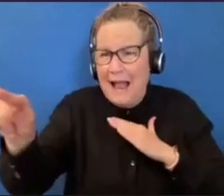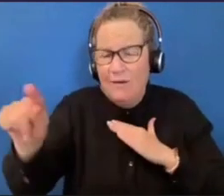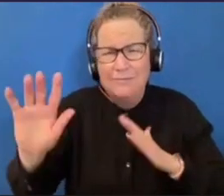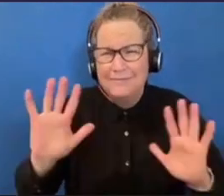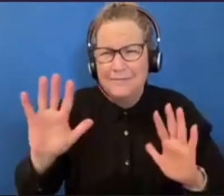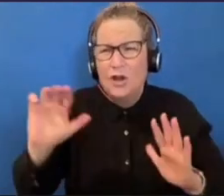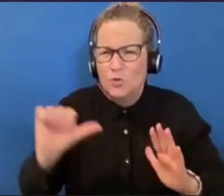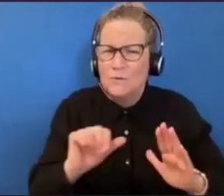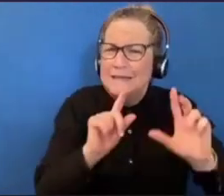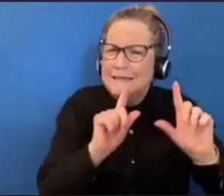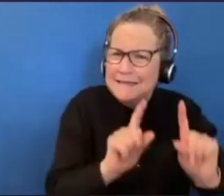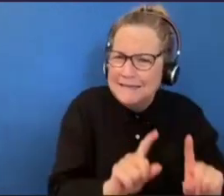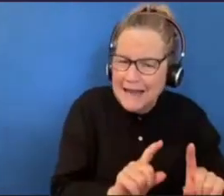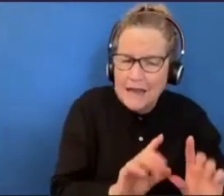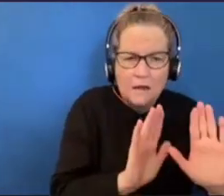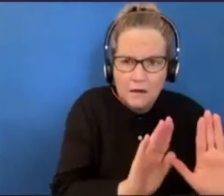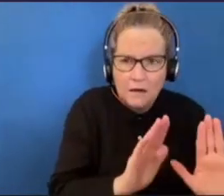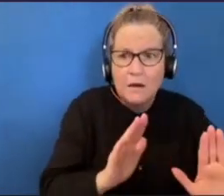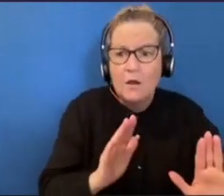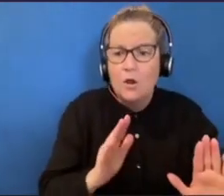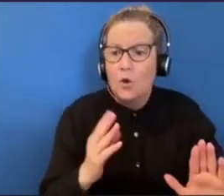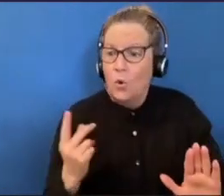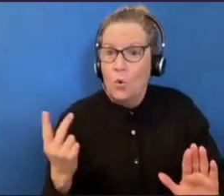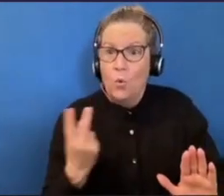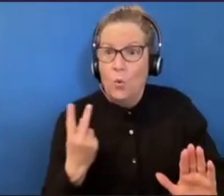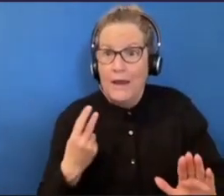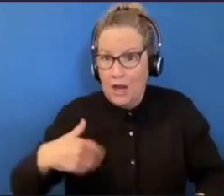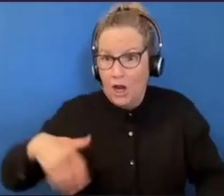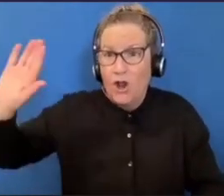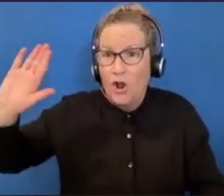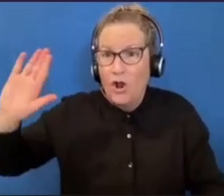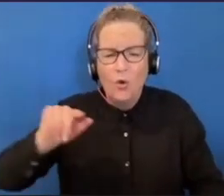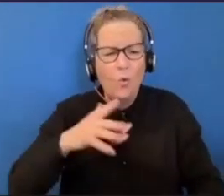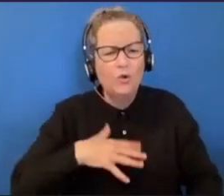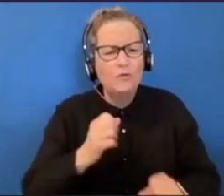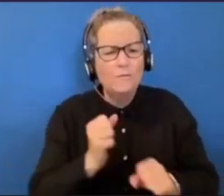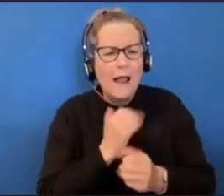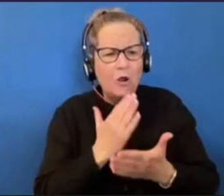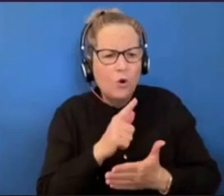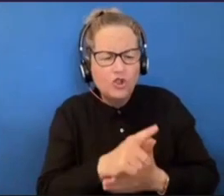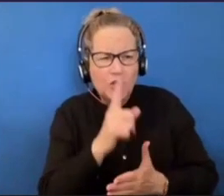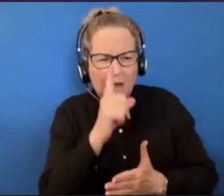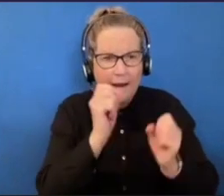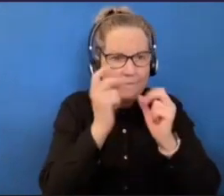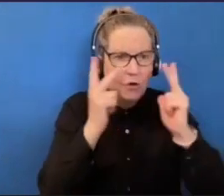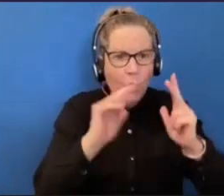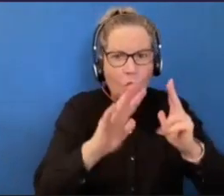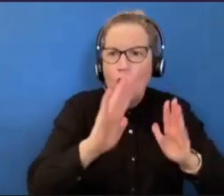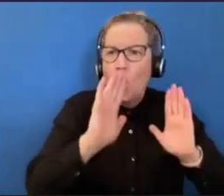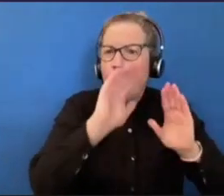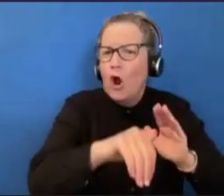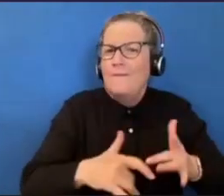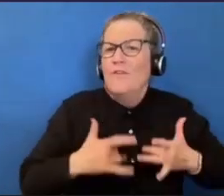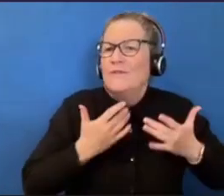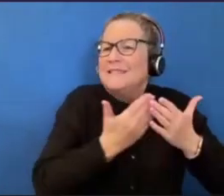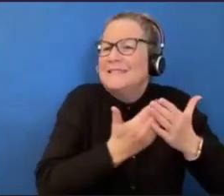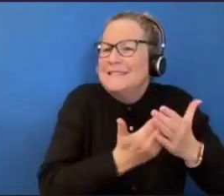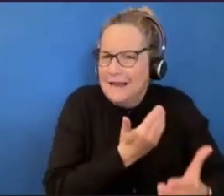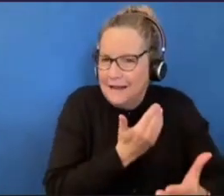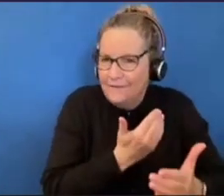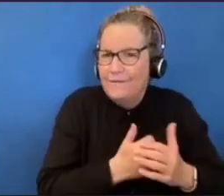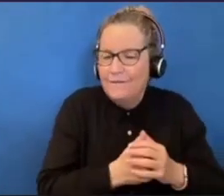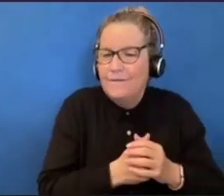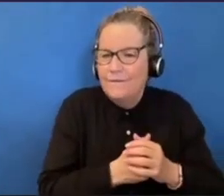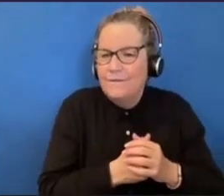anything, we should be leaving. How do we help her see her home as haven? And what we learned to do was to identify the very